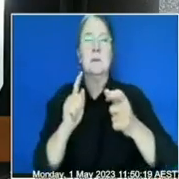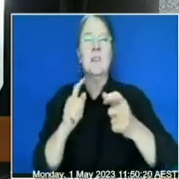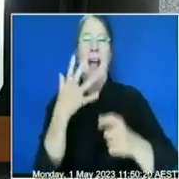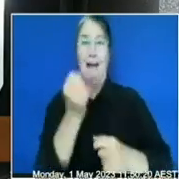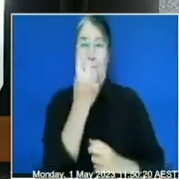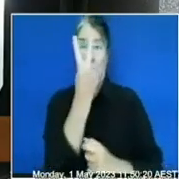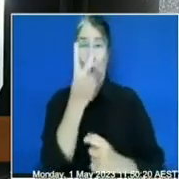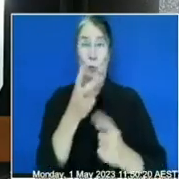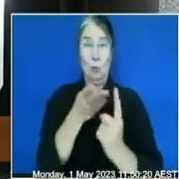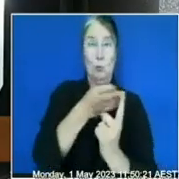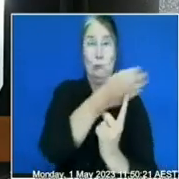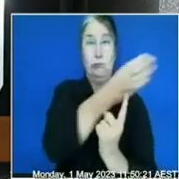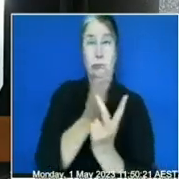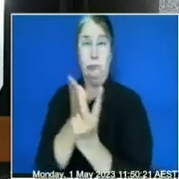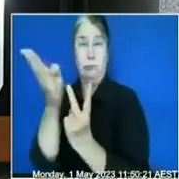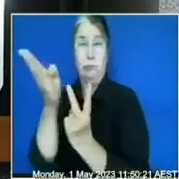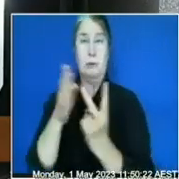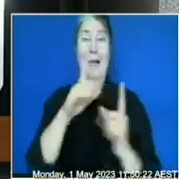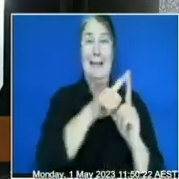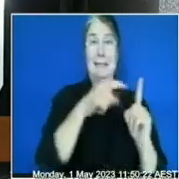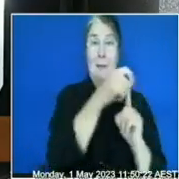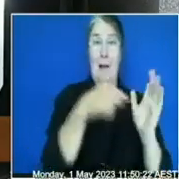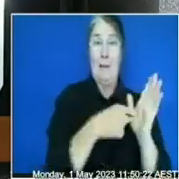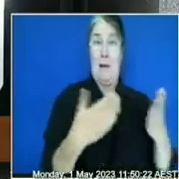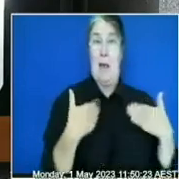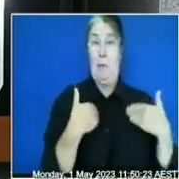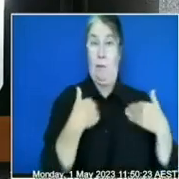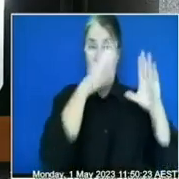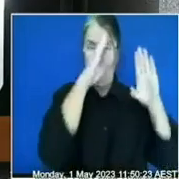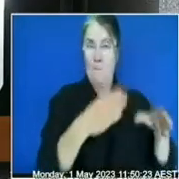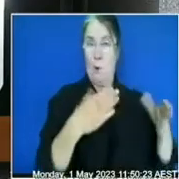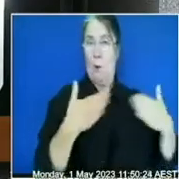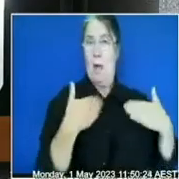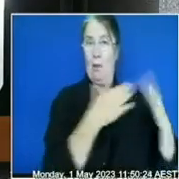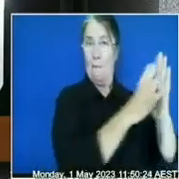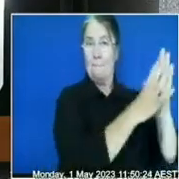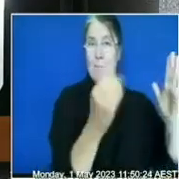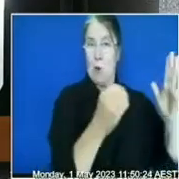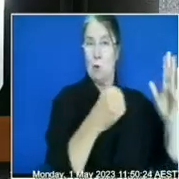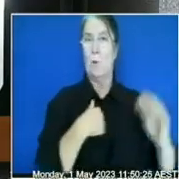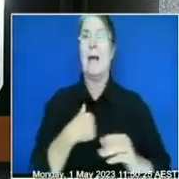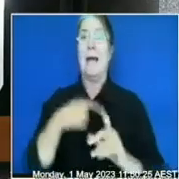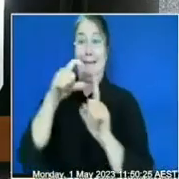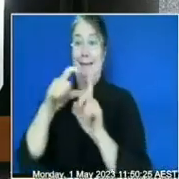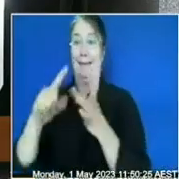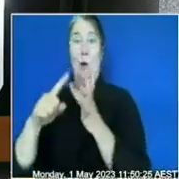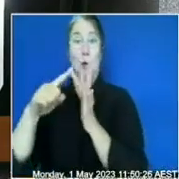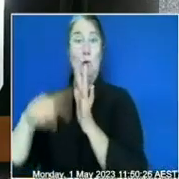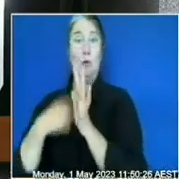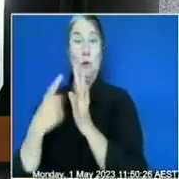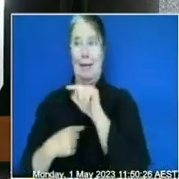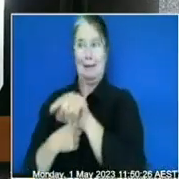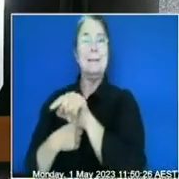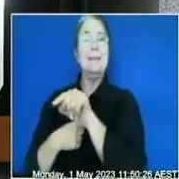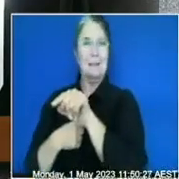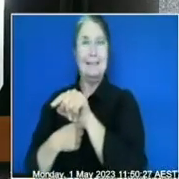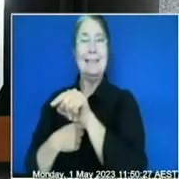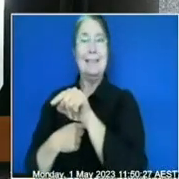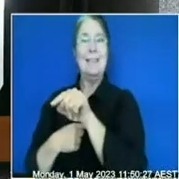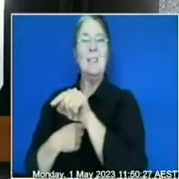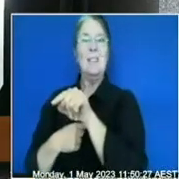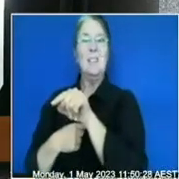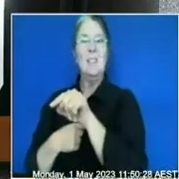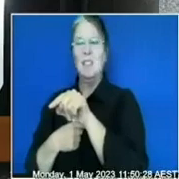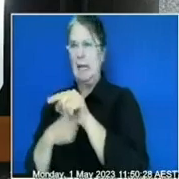Safety, who will outsource to an independent evaluator whose sole job is to focus on the justice impacts of the reforms,